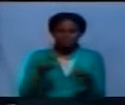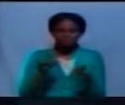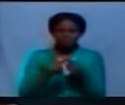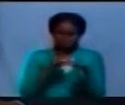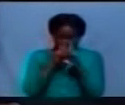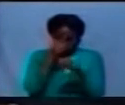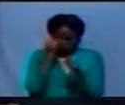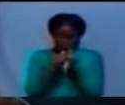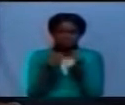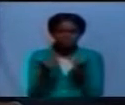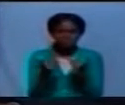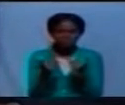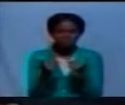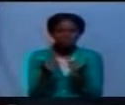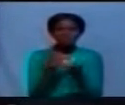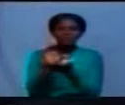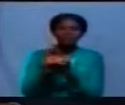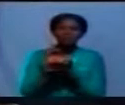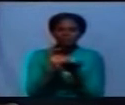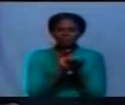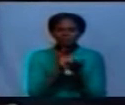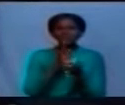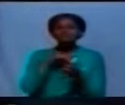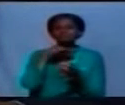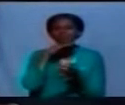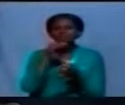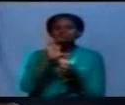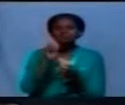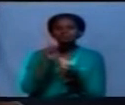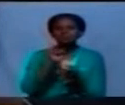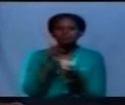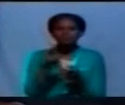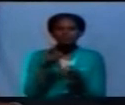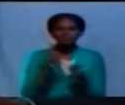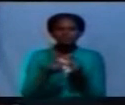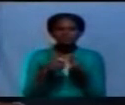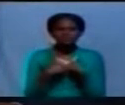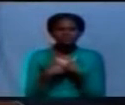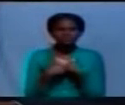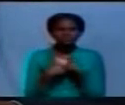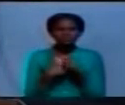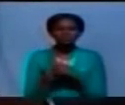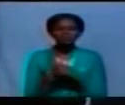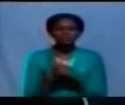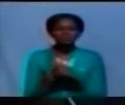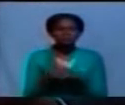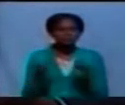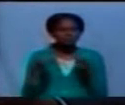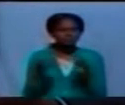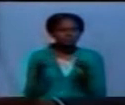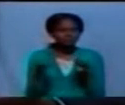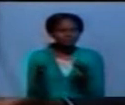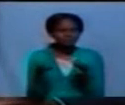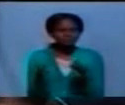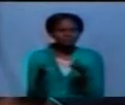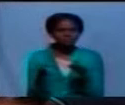right now the card in your pocket is sufficient cash you can carry to any point of sale, any merchant who has a point of sale, and you can go